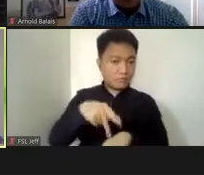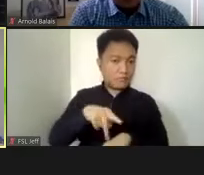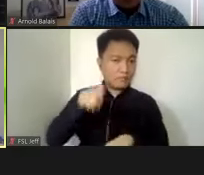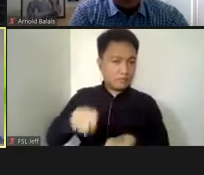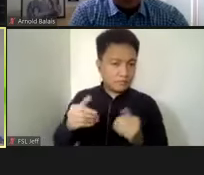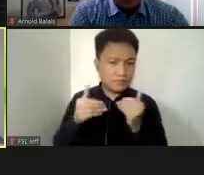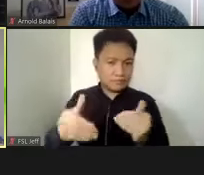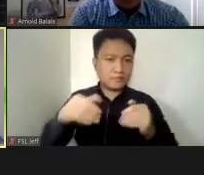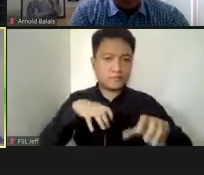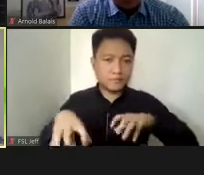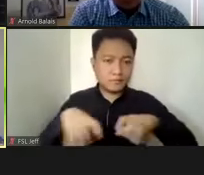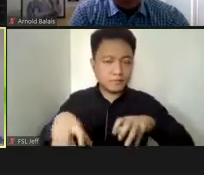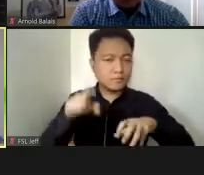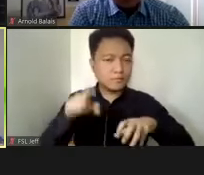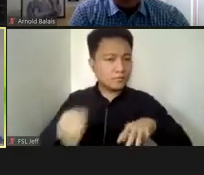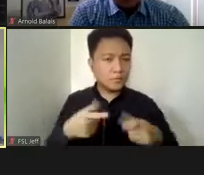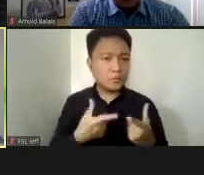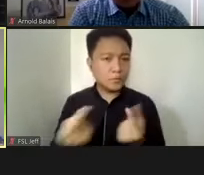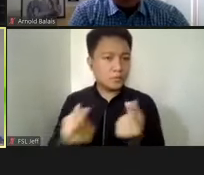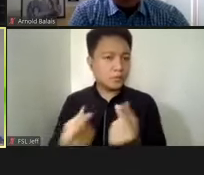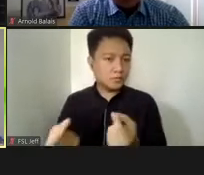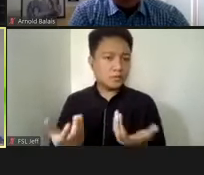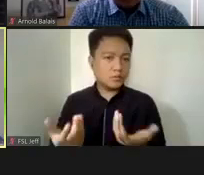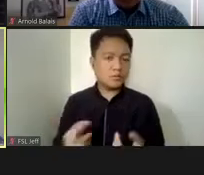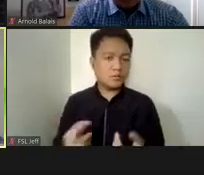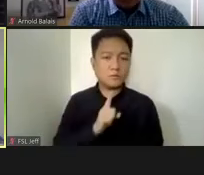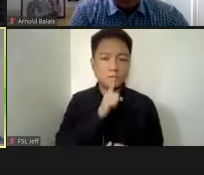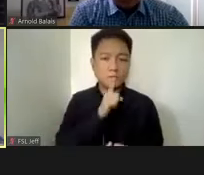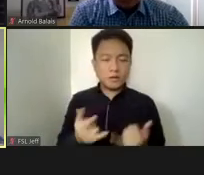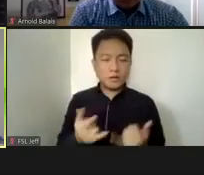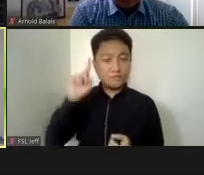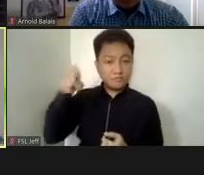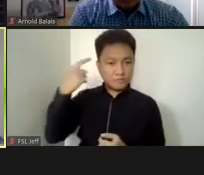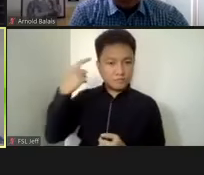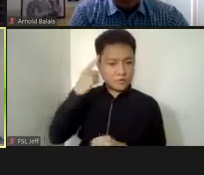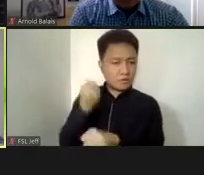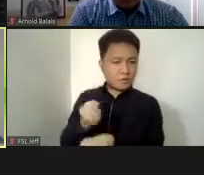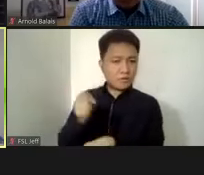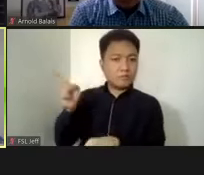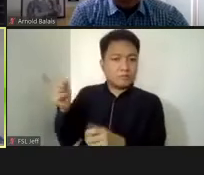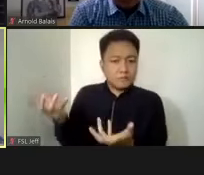on renewable. And second, the appetite of investors, no,